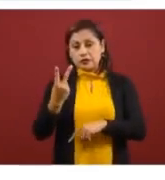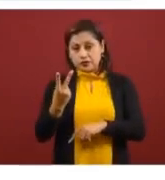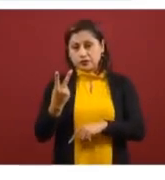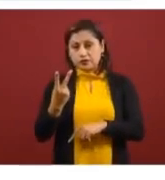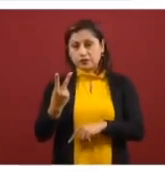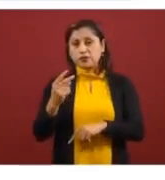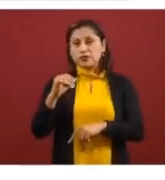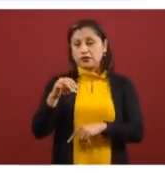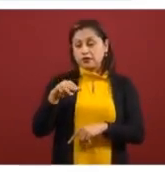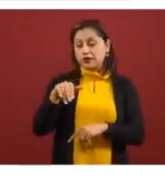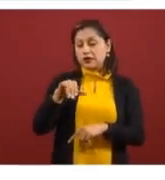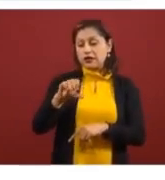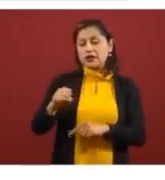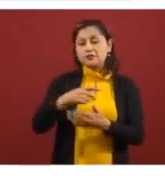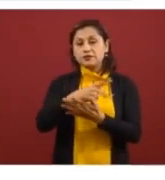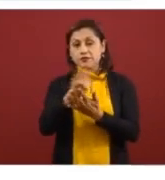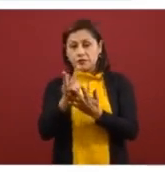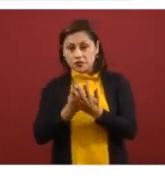Interesting.